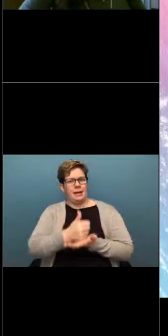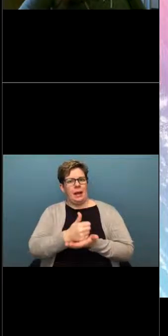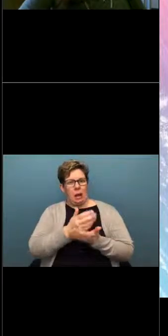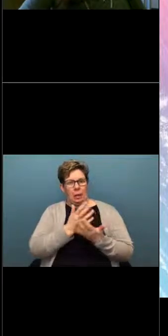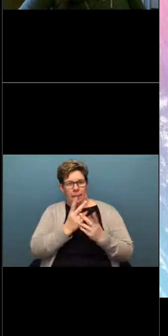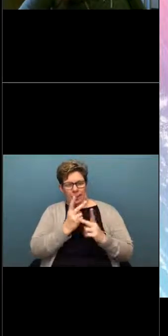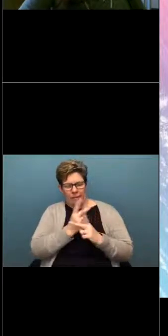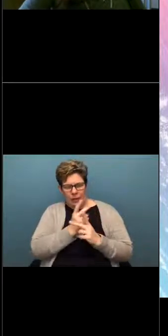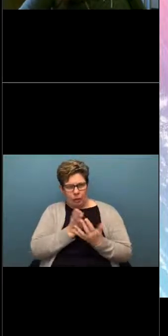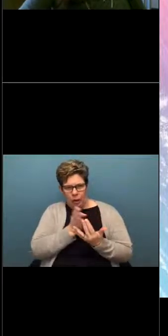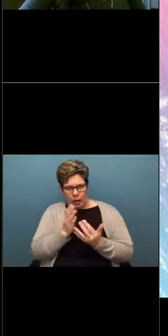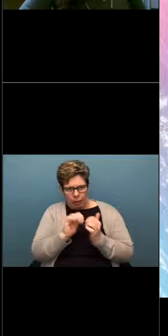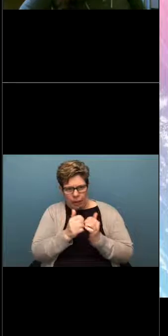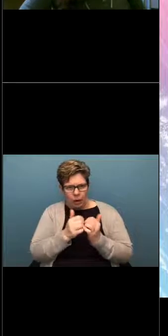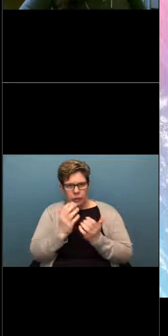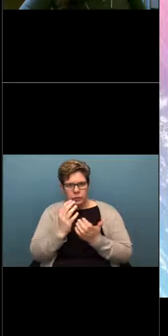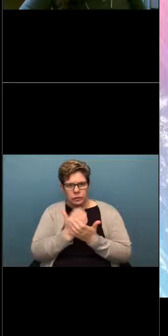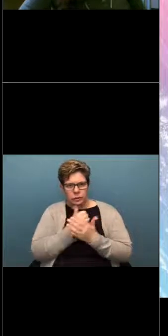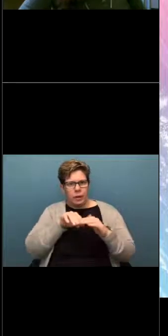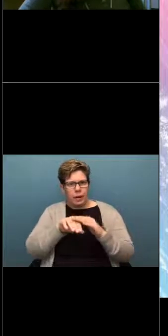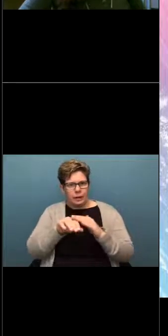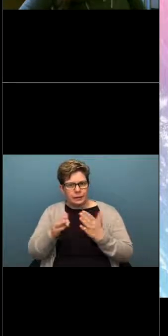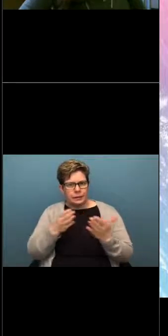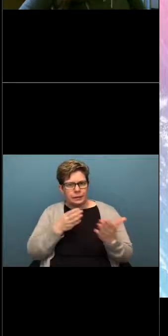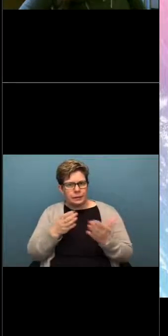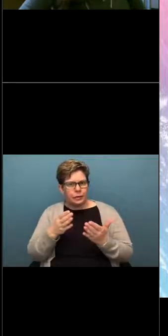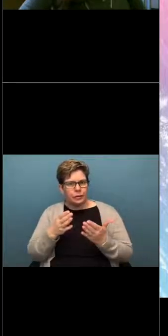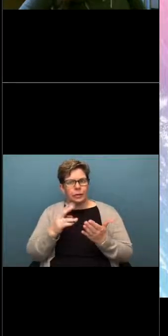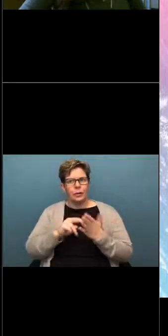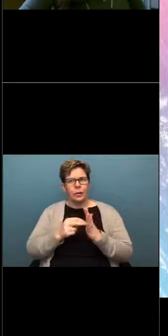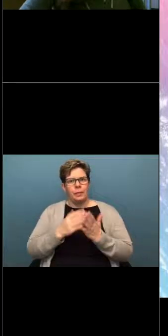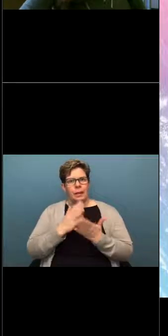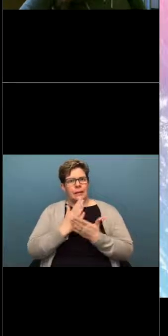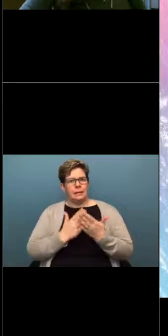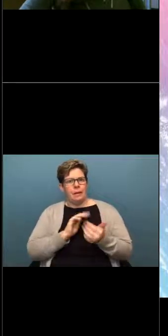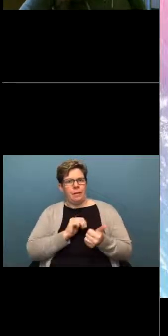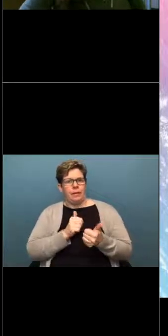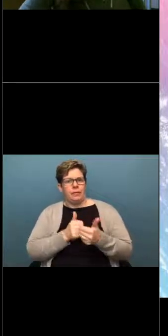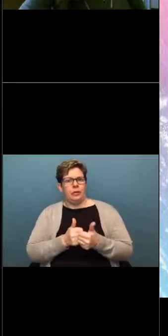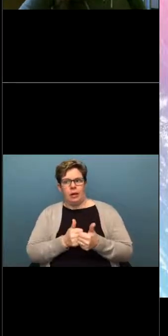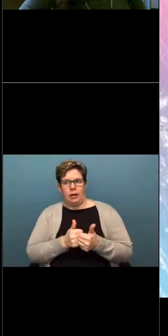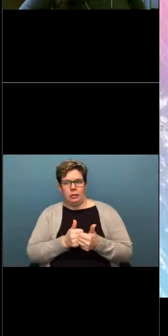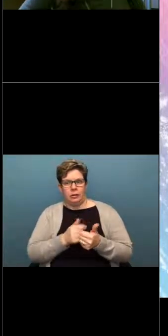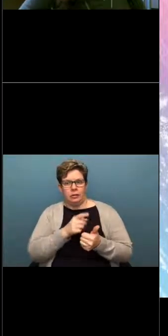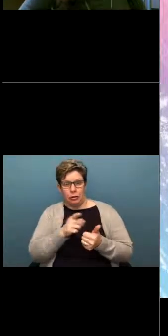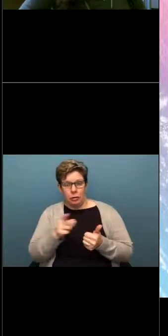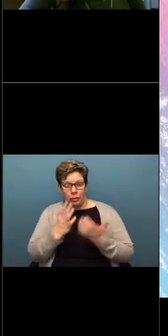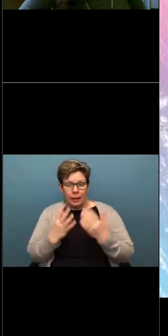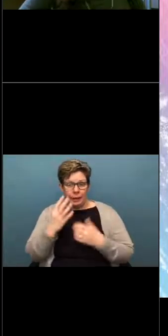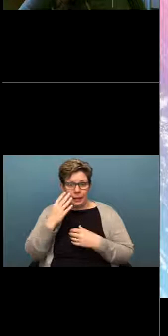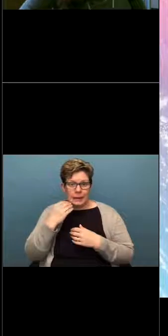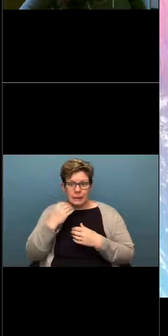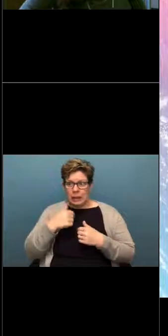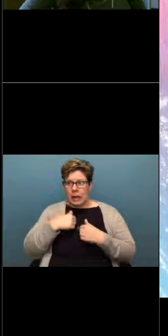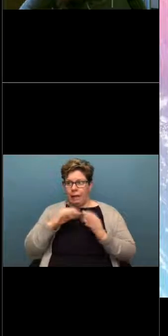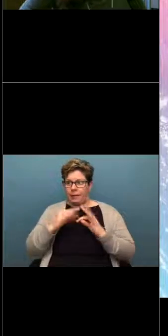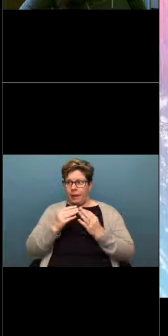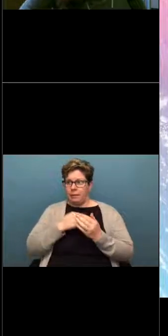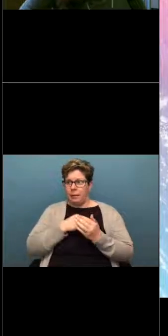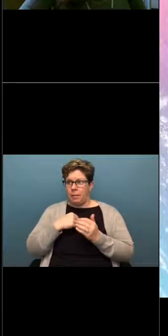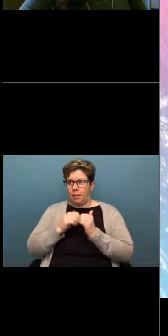navigate that so I can empathize with some of the challenges some of you might be facing as family members. And